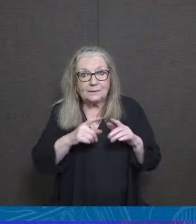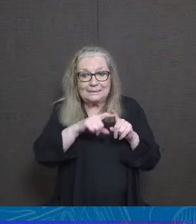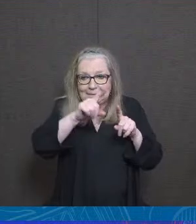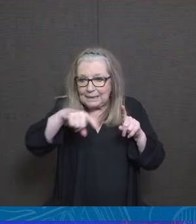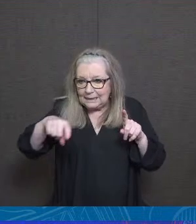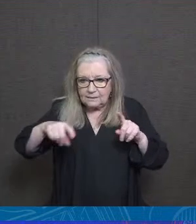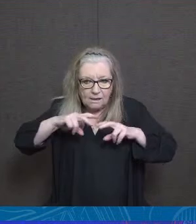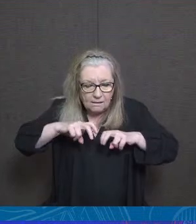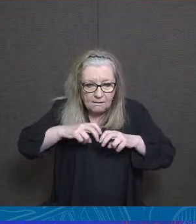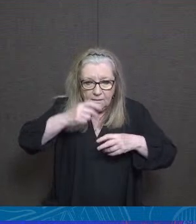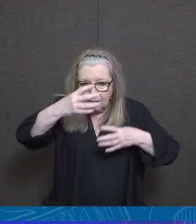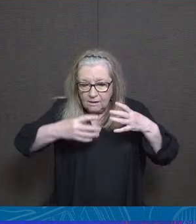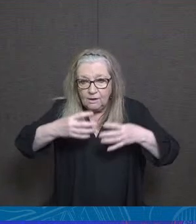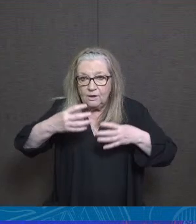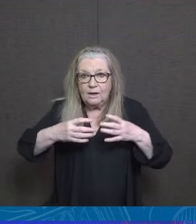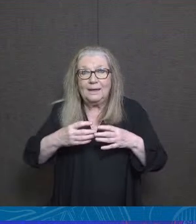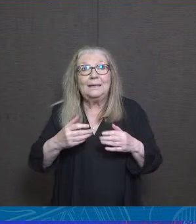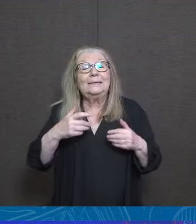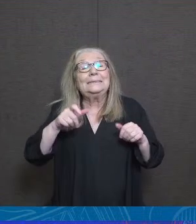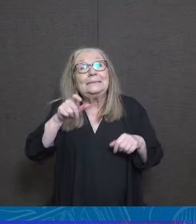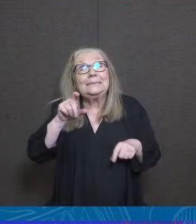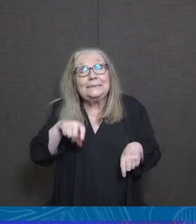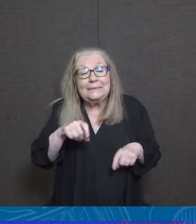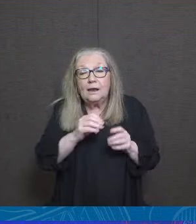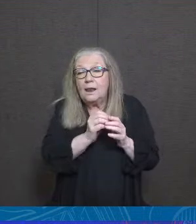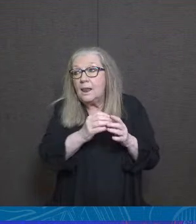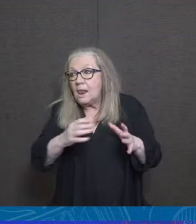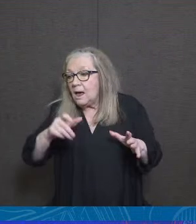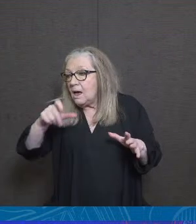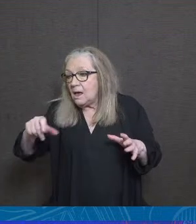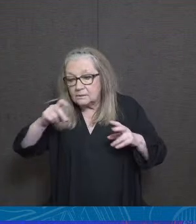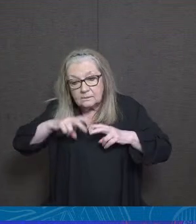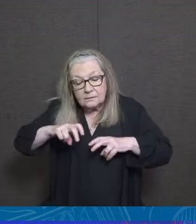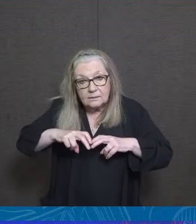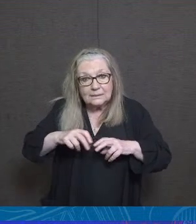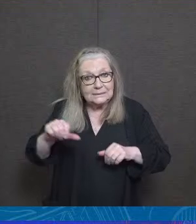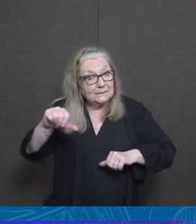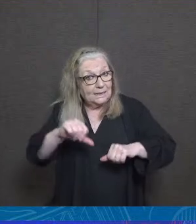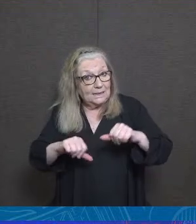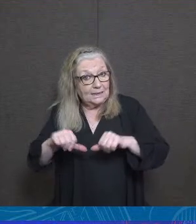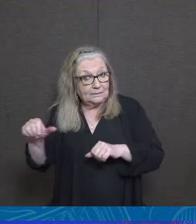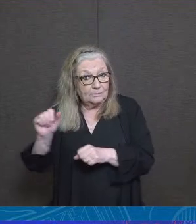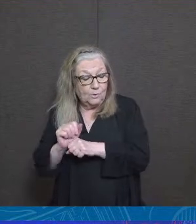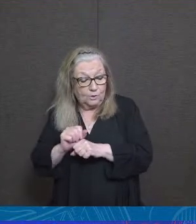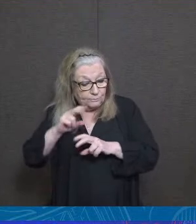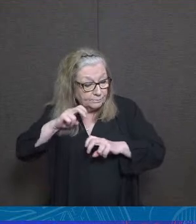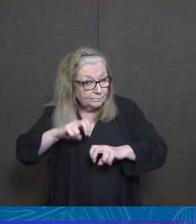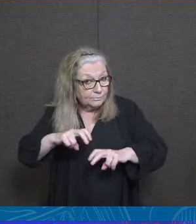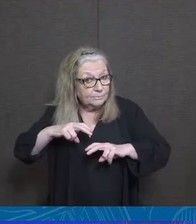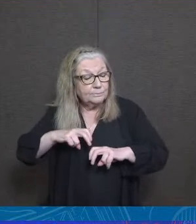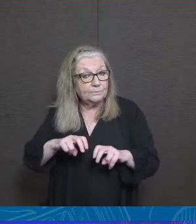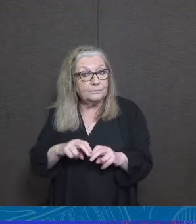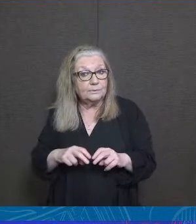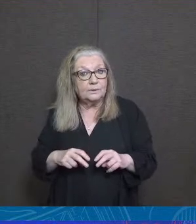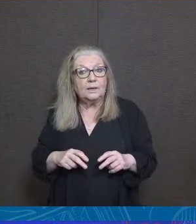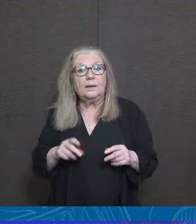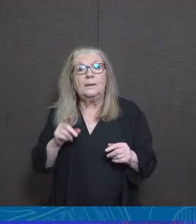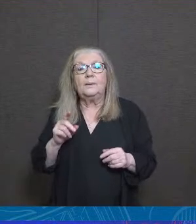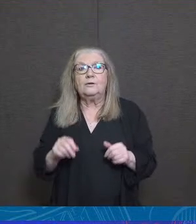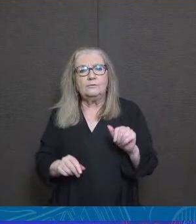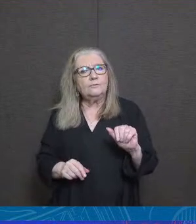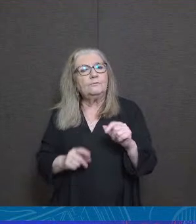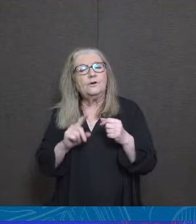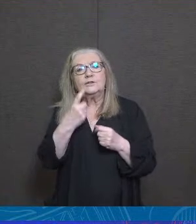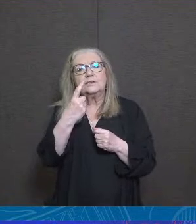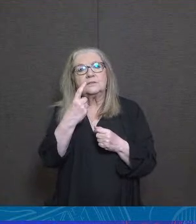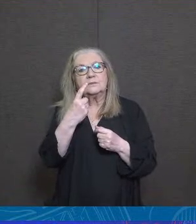that. So AI gives us this opportunity of really being able to do that in a much more efficient way, okay? So the first point was